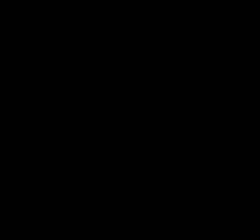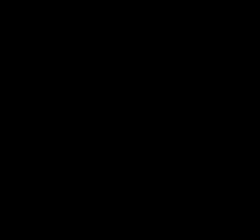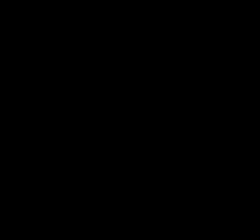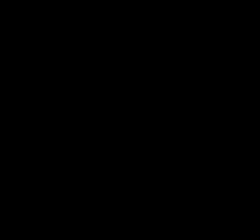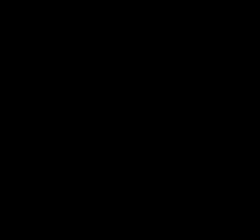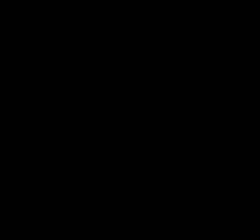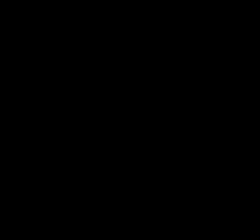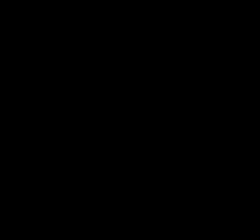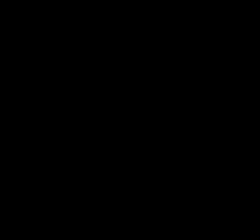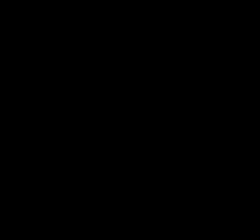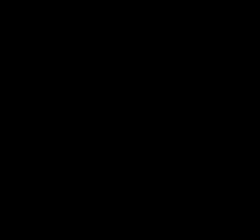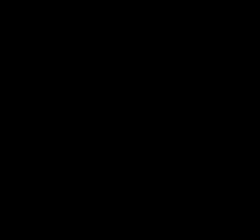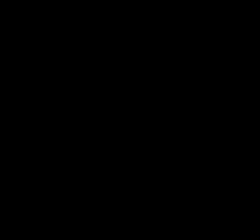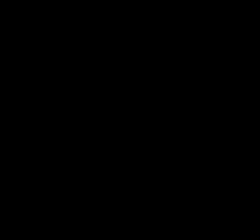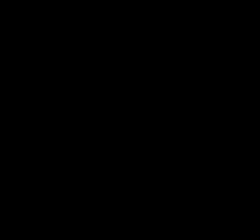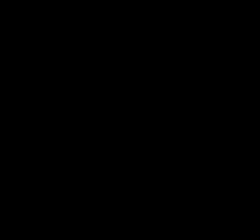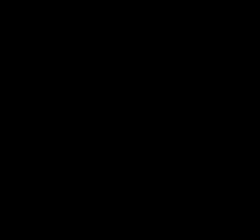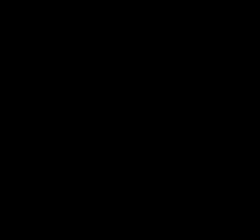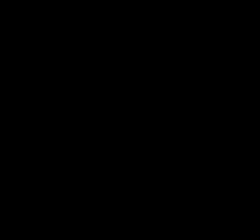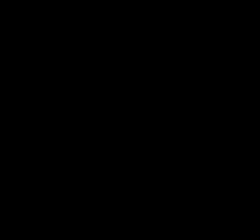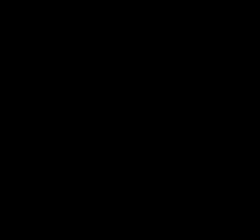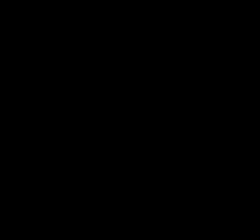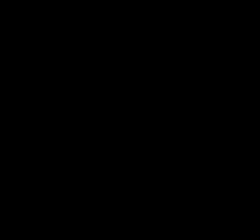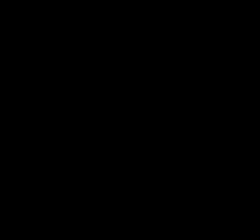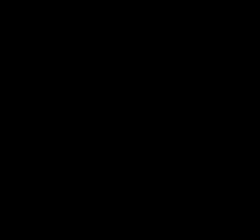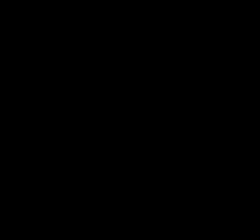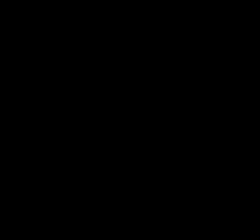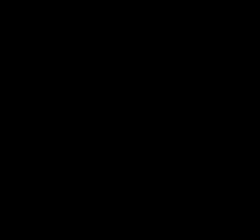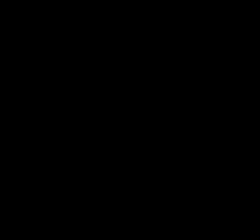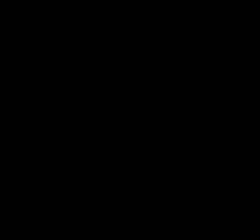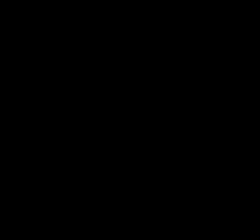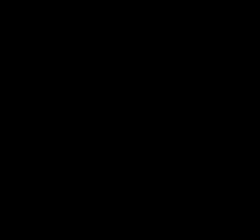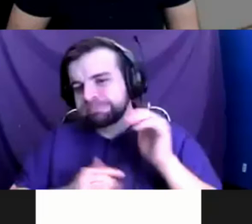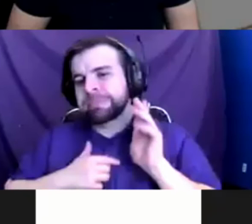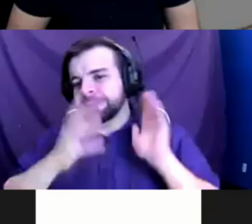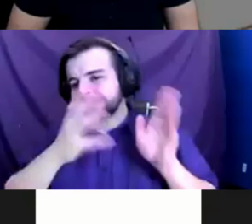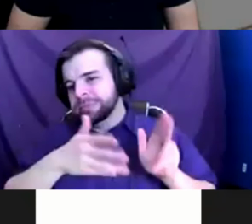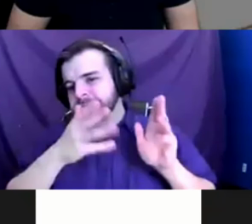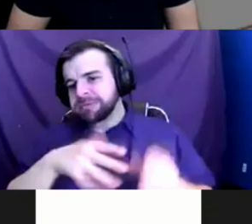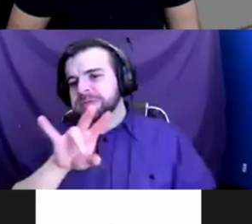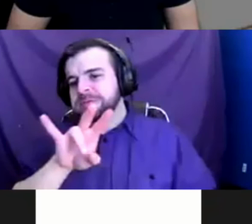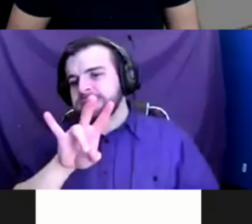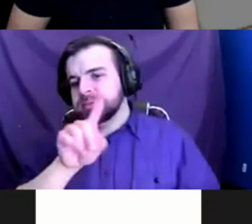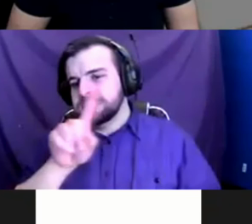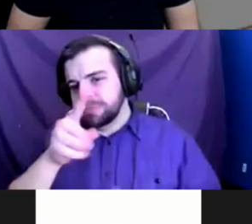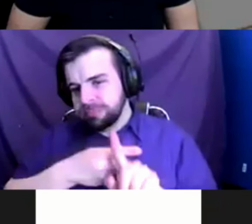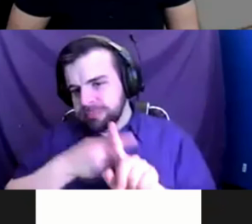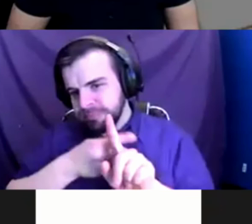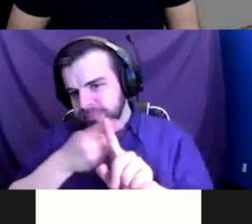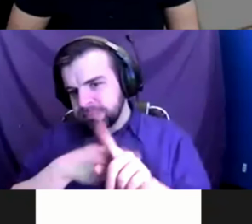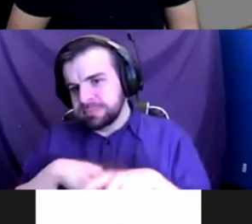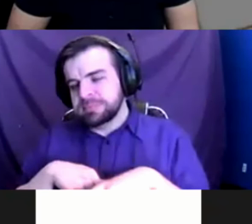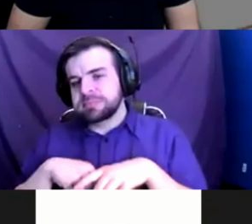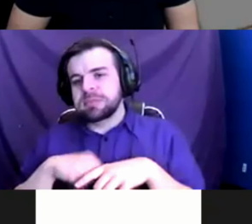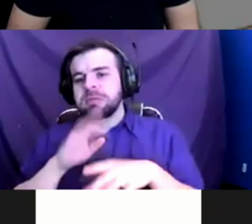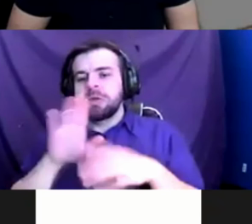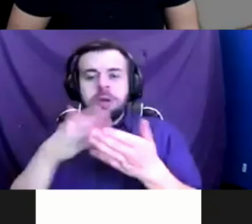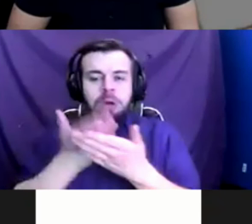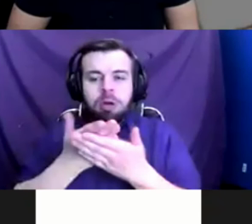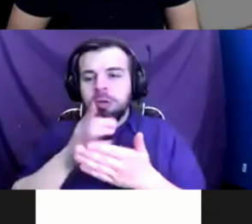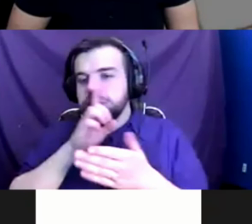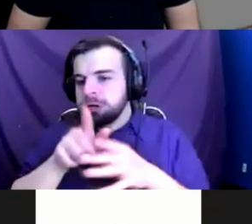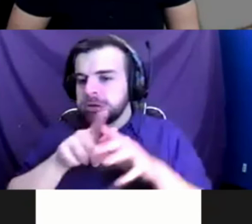or anything like that. So I keep it at 71. So it all depends, like, how I'm feeling. If